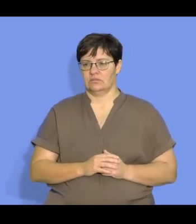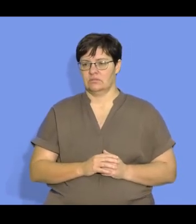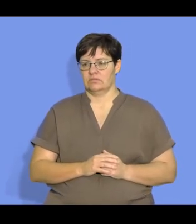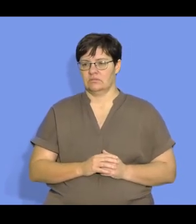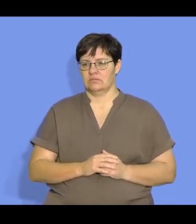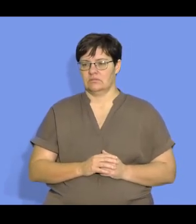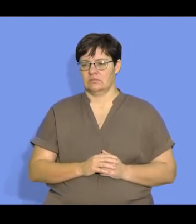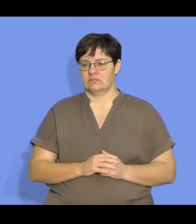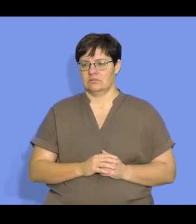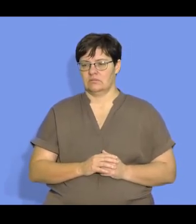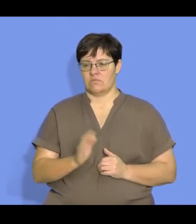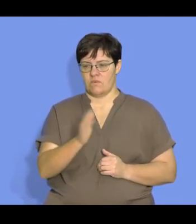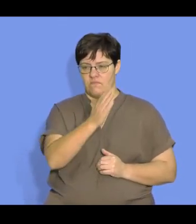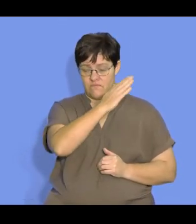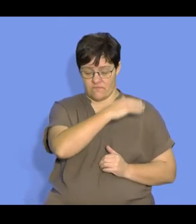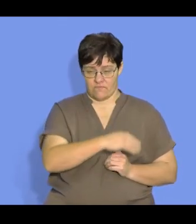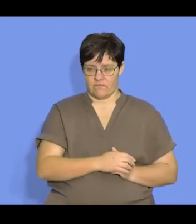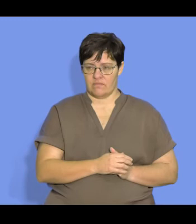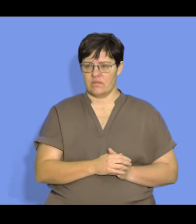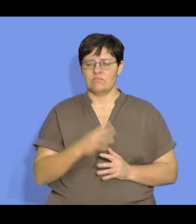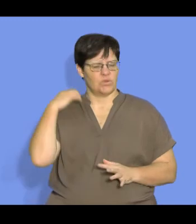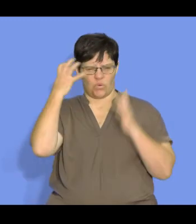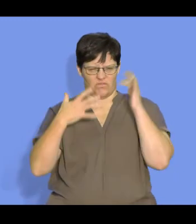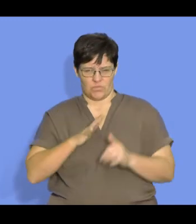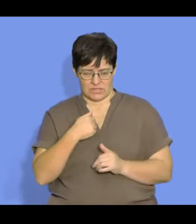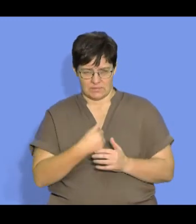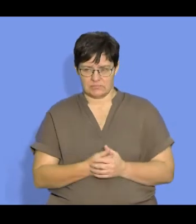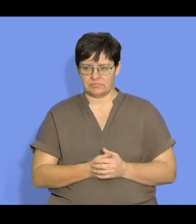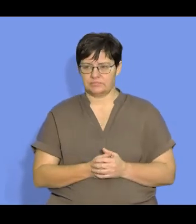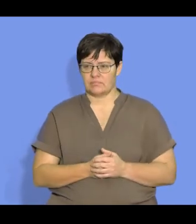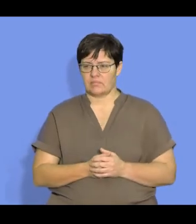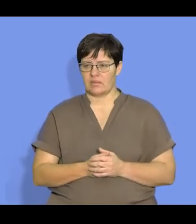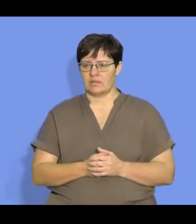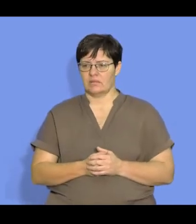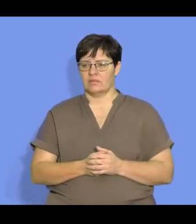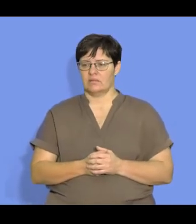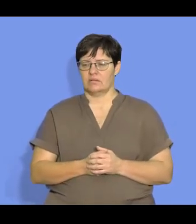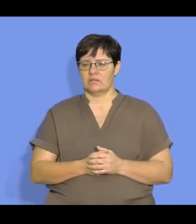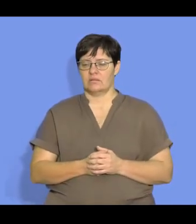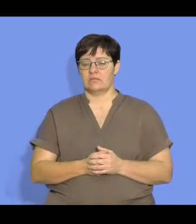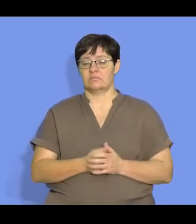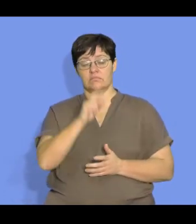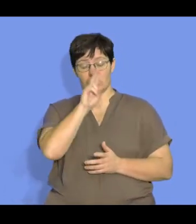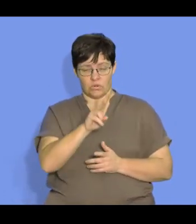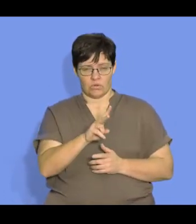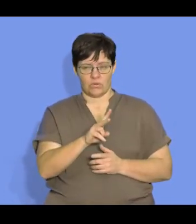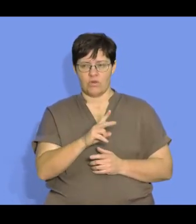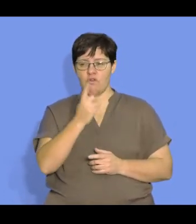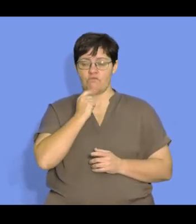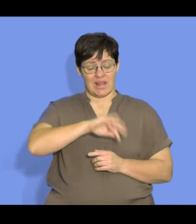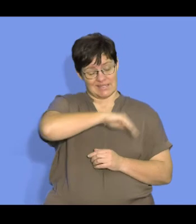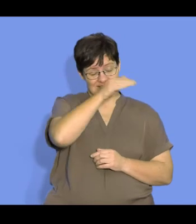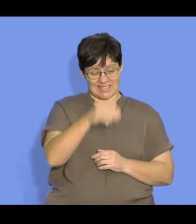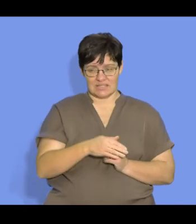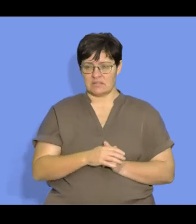this out, I think, so that we don't get confused there. If we look at the red curve